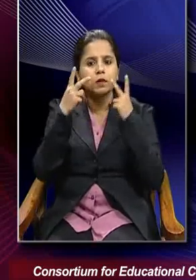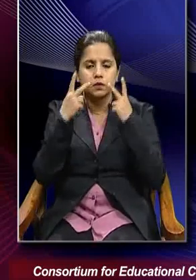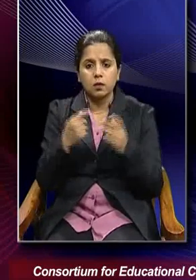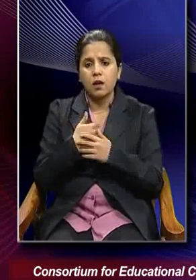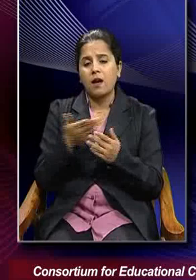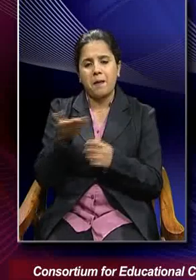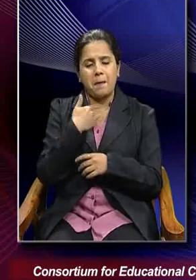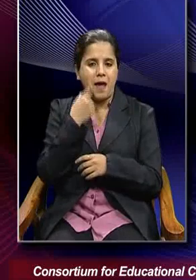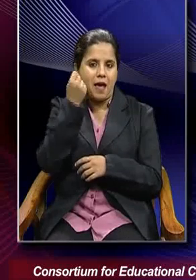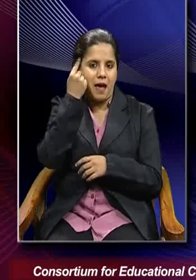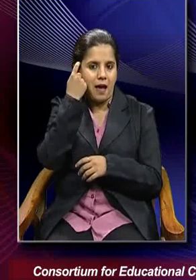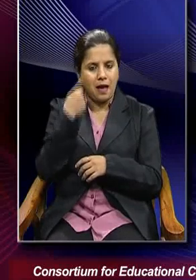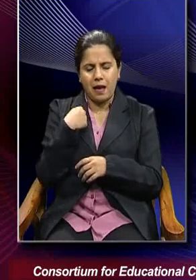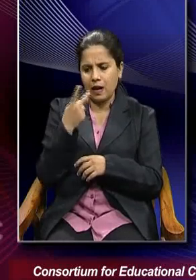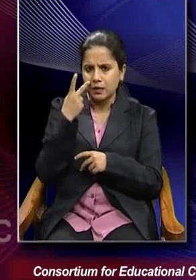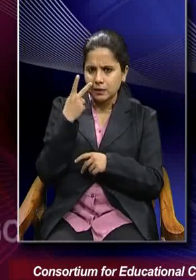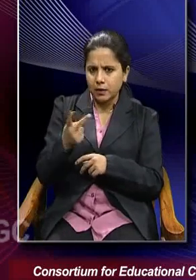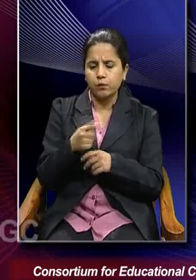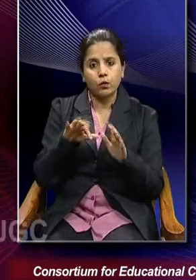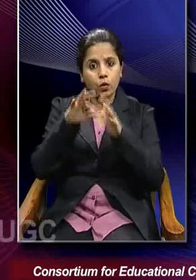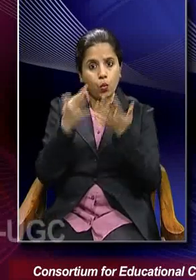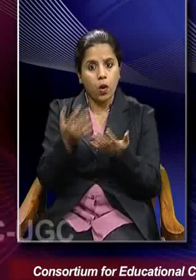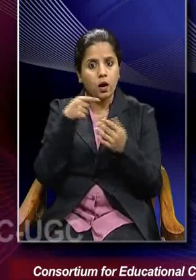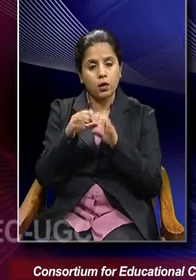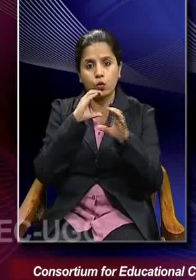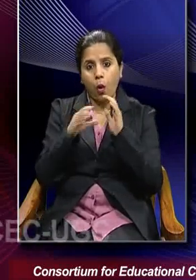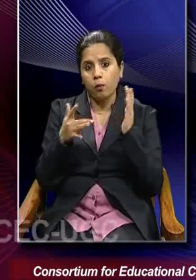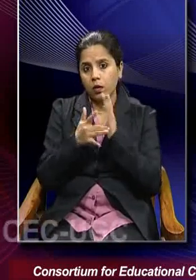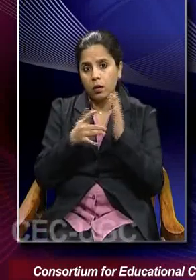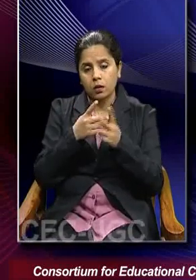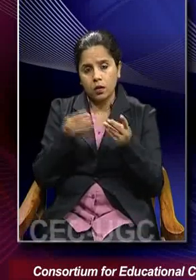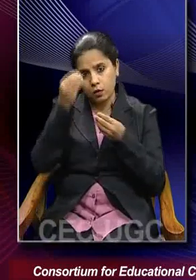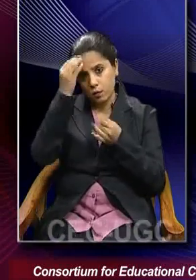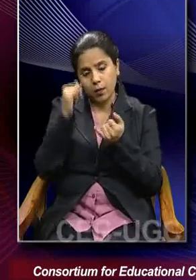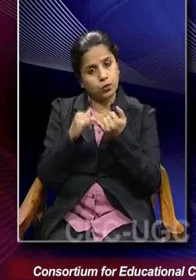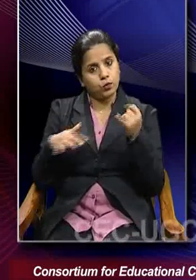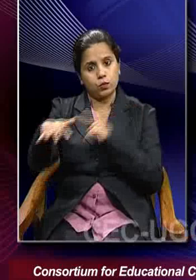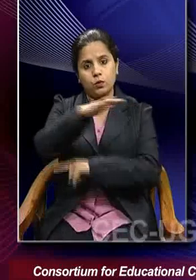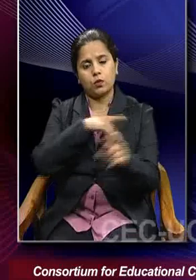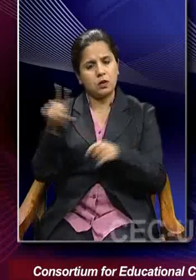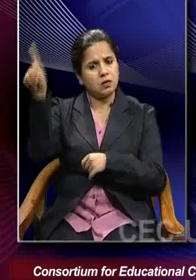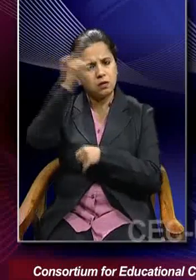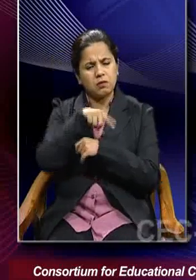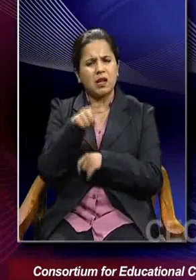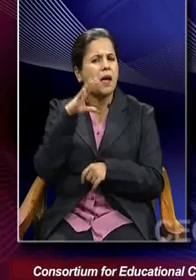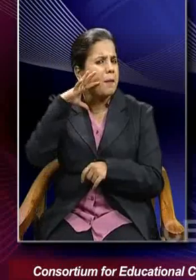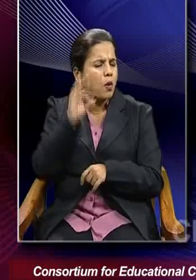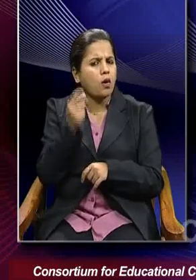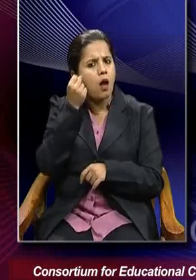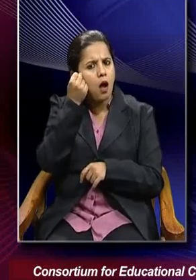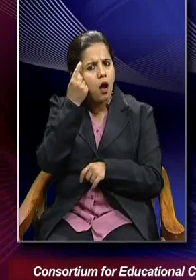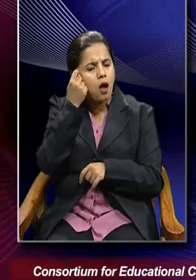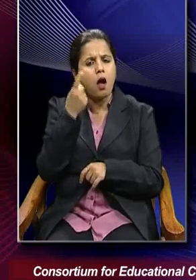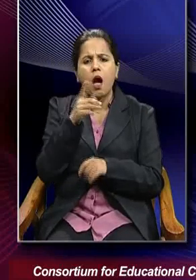we understand the World Telecommunication and Information Society Day, it is very important to understand